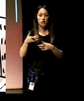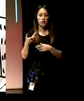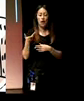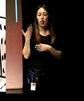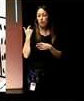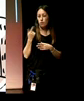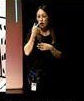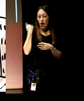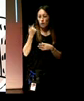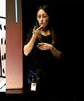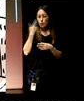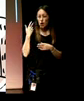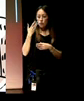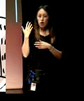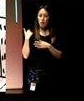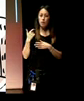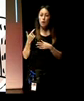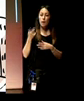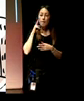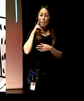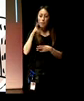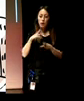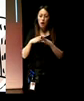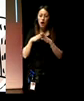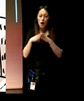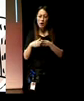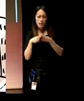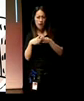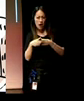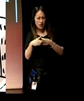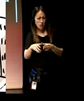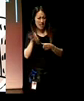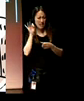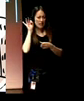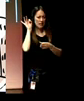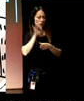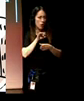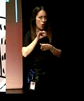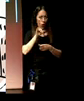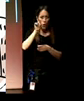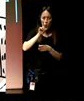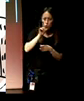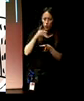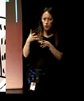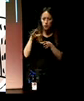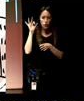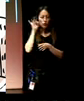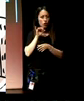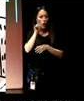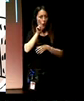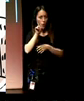boat from the first century, the time of Jesus. We don't know, there's